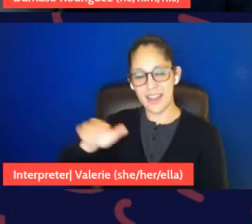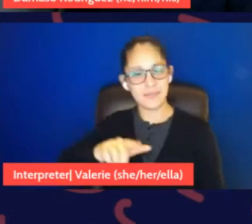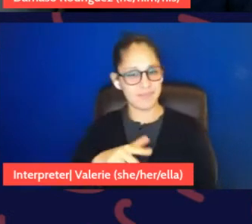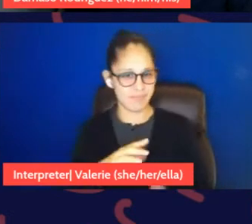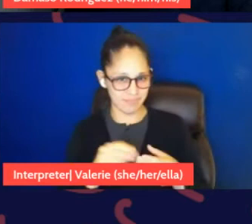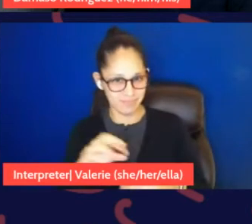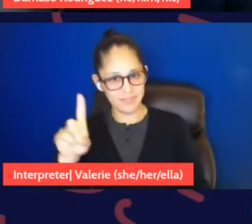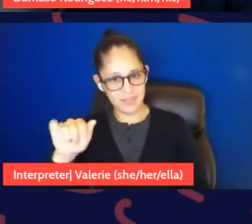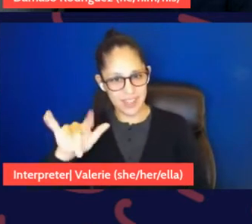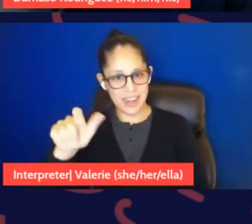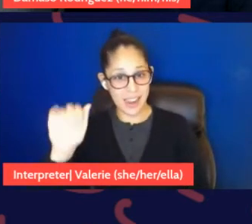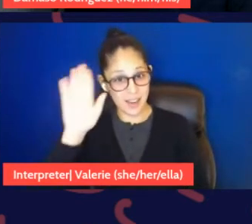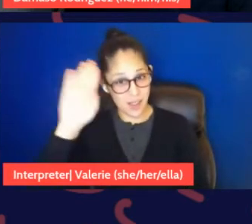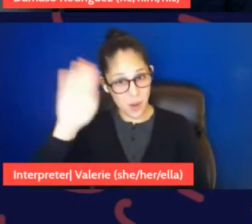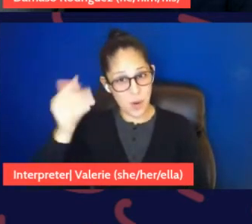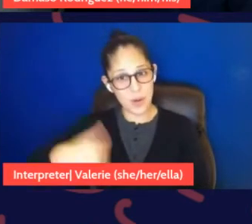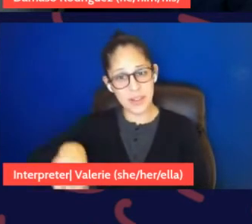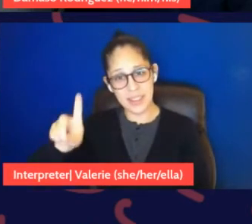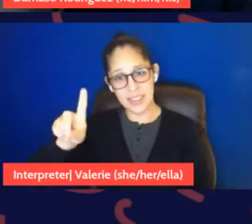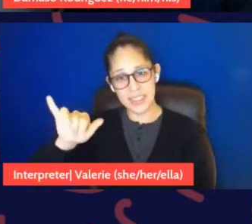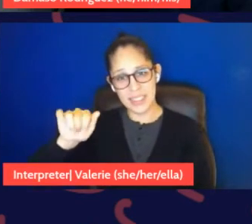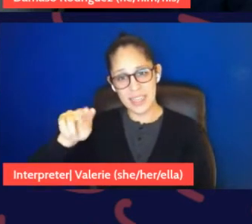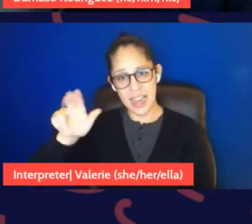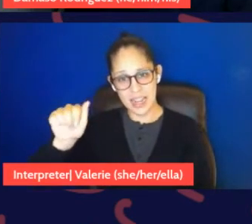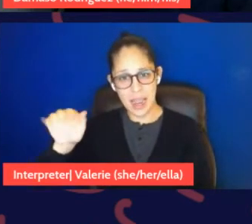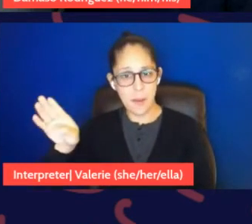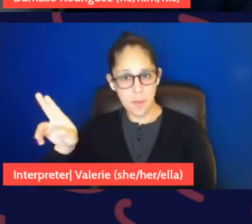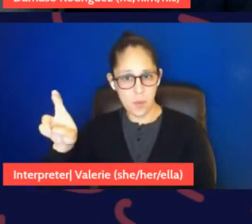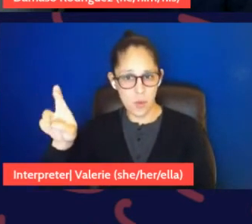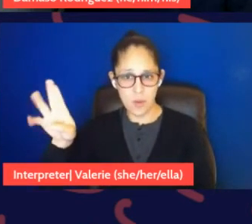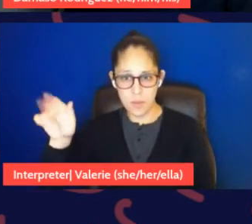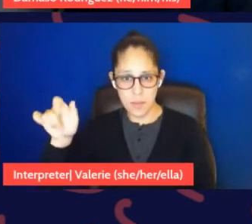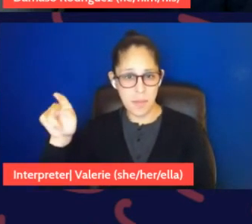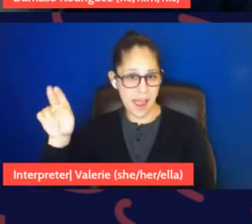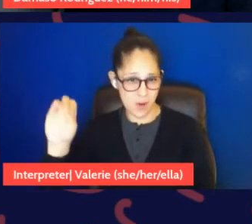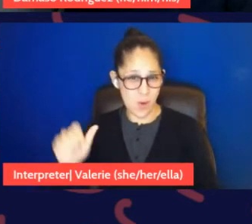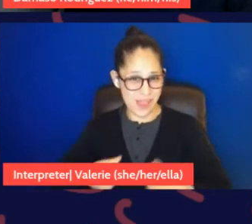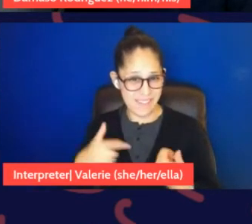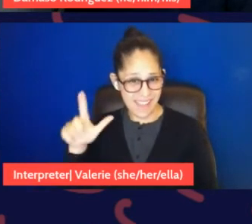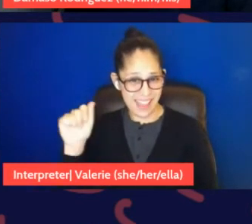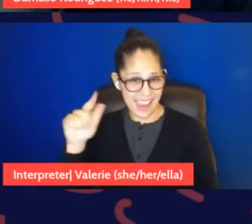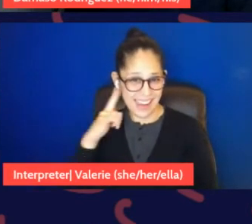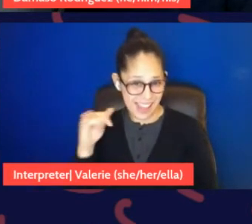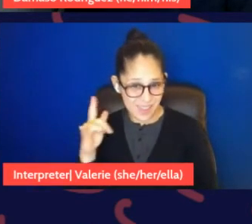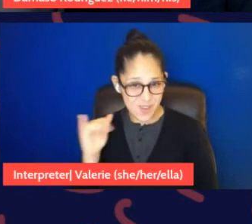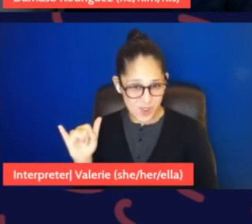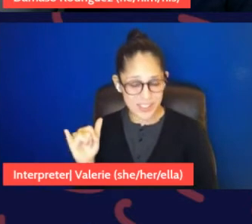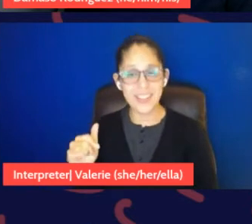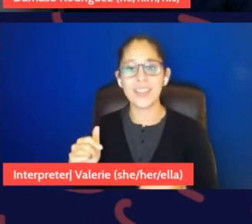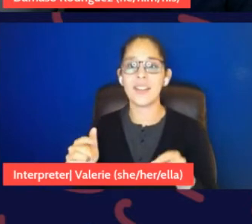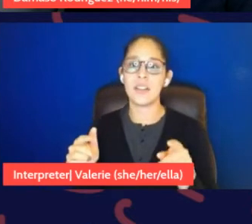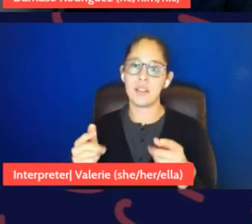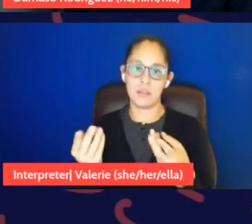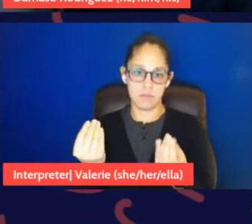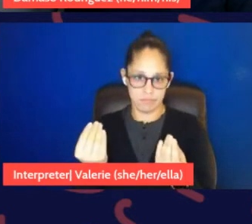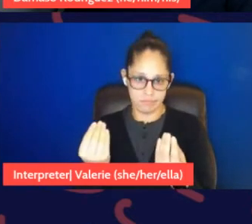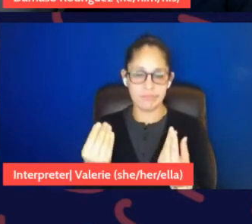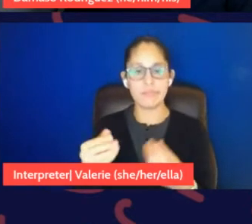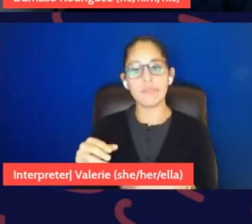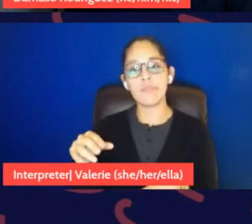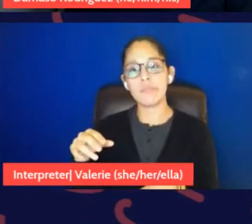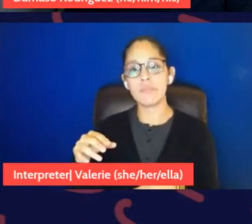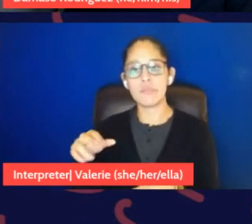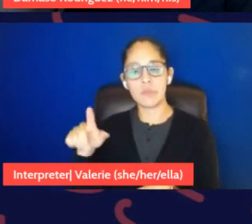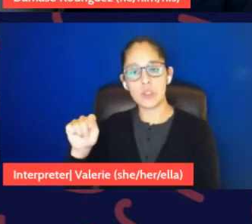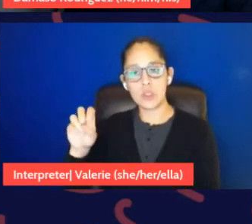I'm Diana Burbano. I'm coming to you from Los Angeles, also the Tongva, unceded territory of the